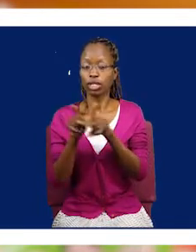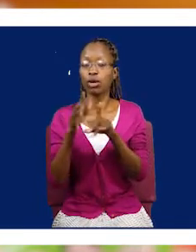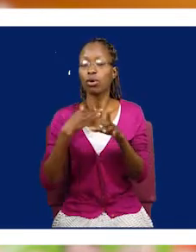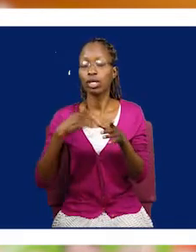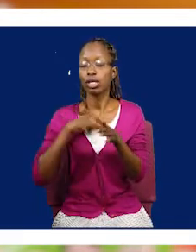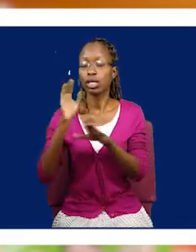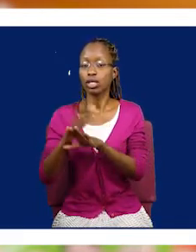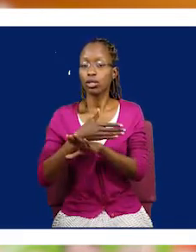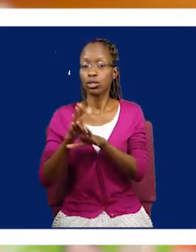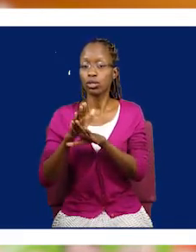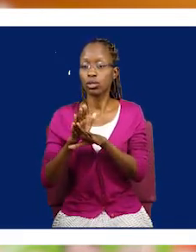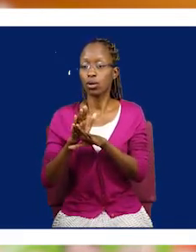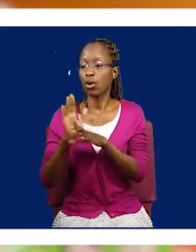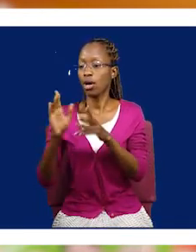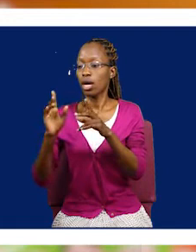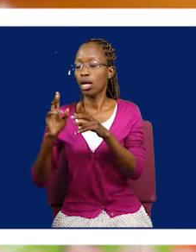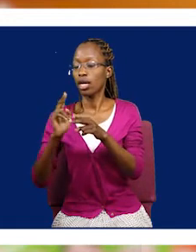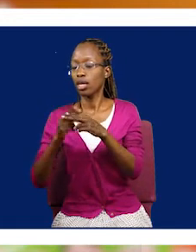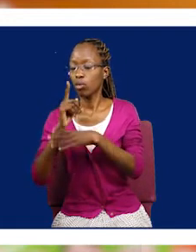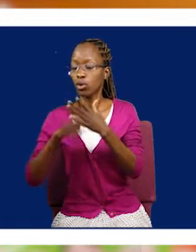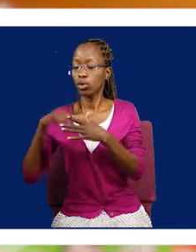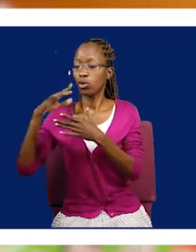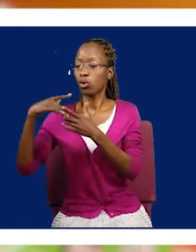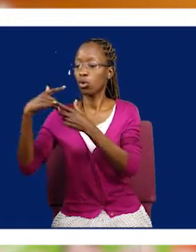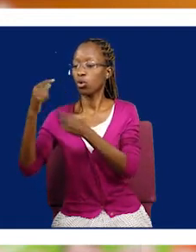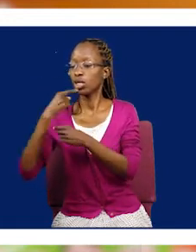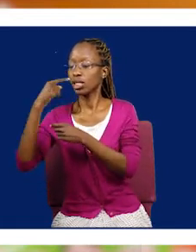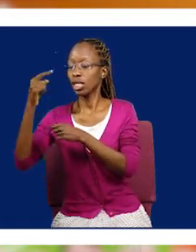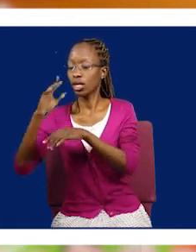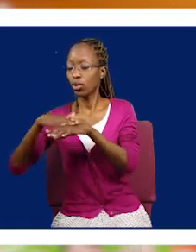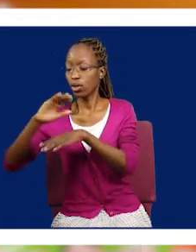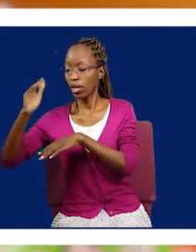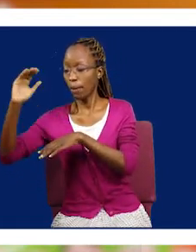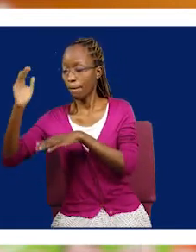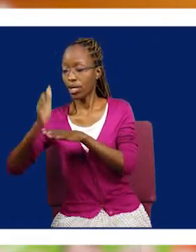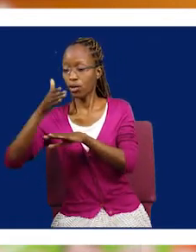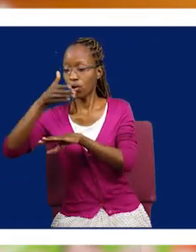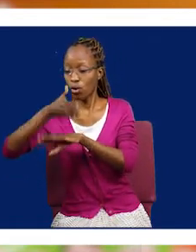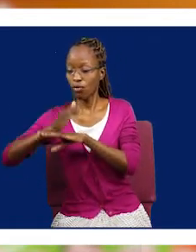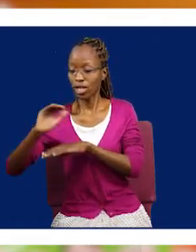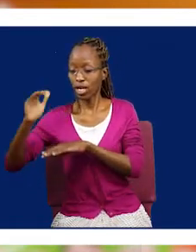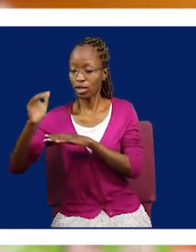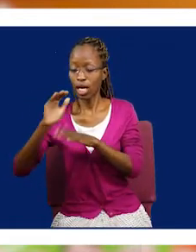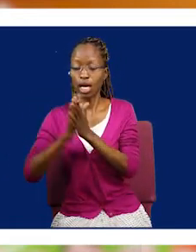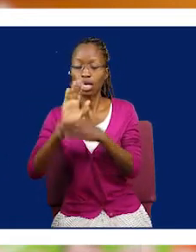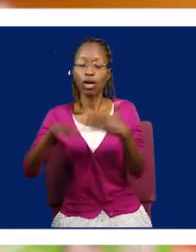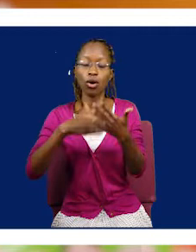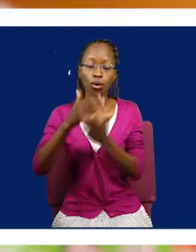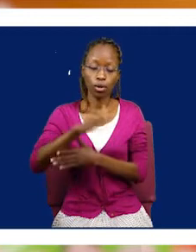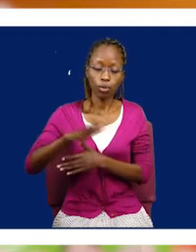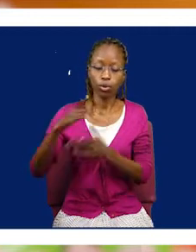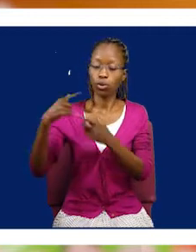to sing this song, Go Tell It on the Mountain, Over the Hills and Everywhere. Go Tell It on the